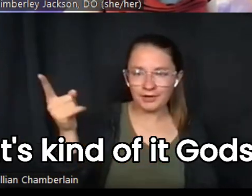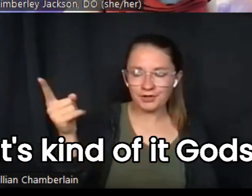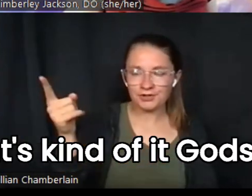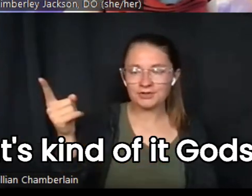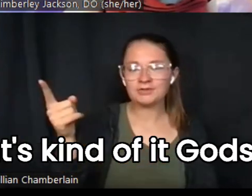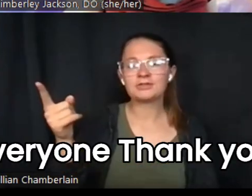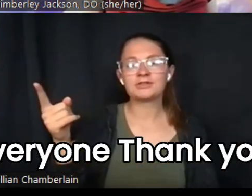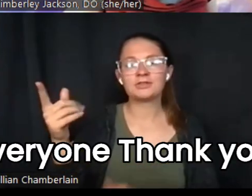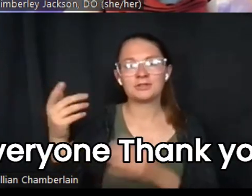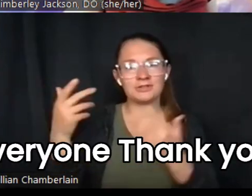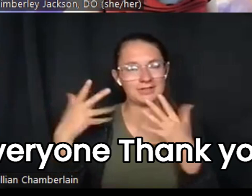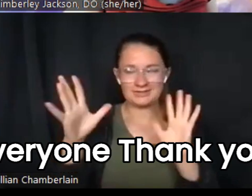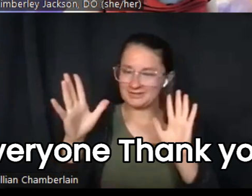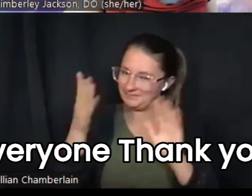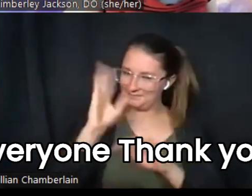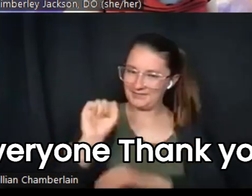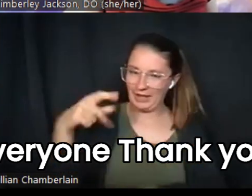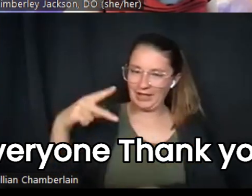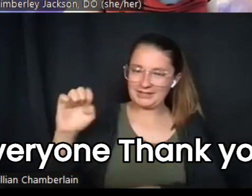it. Godspeed, everyone.